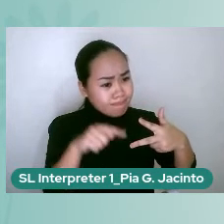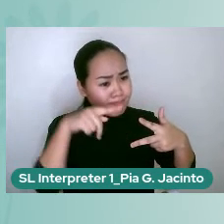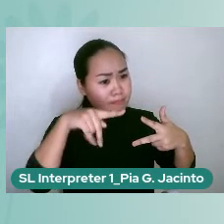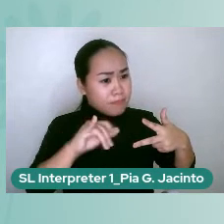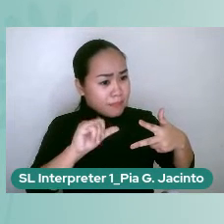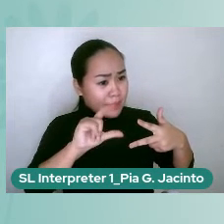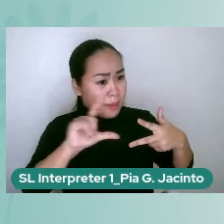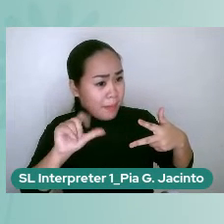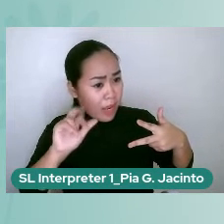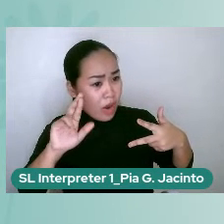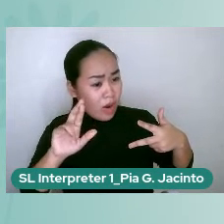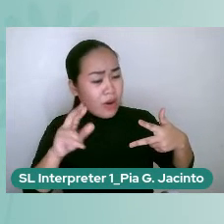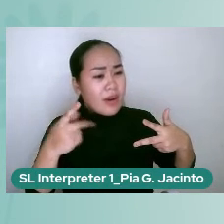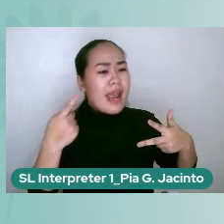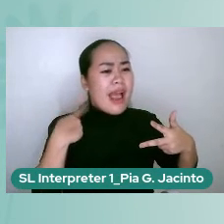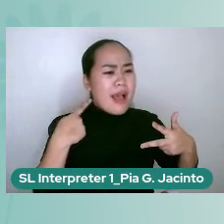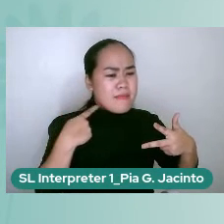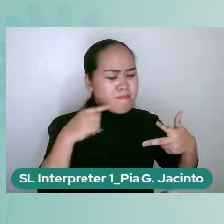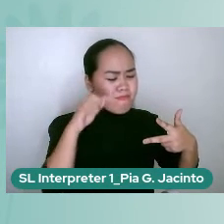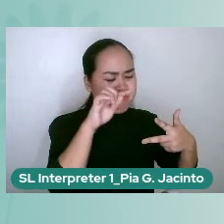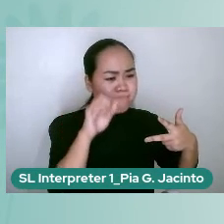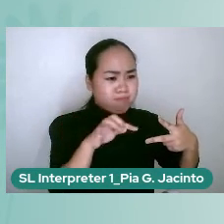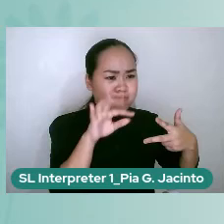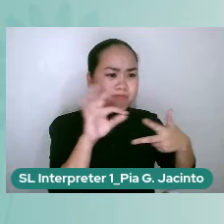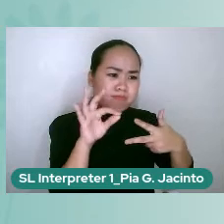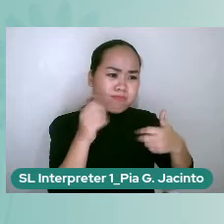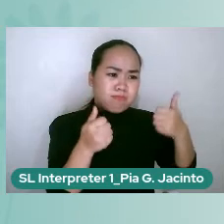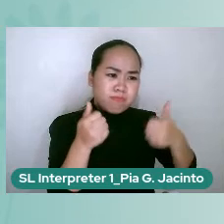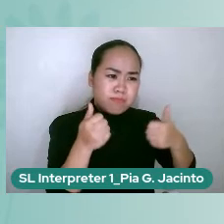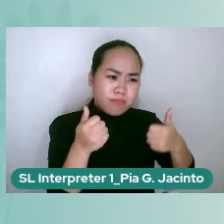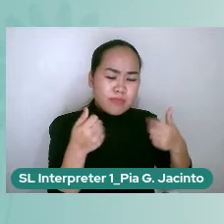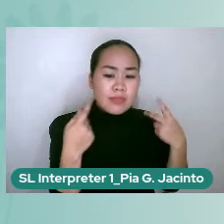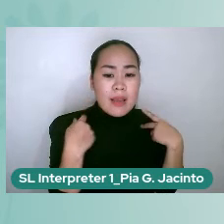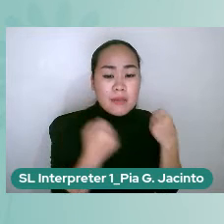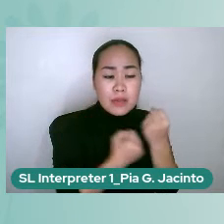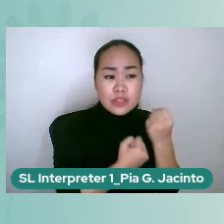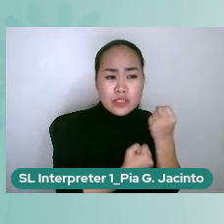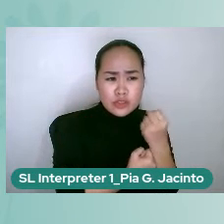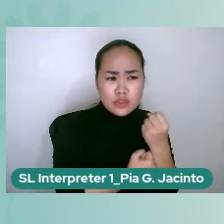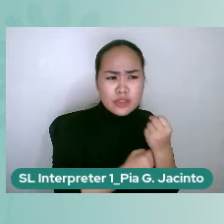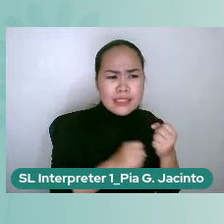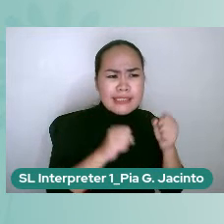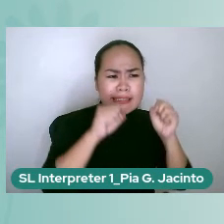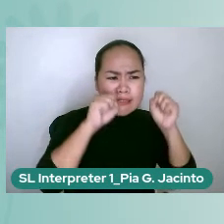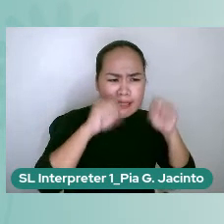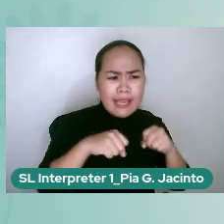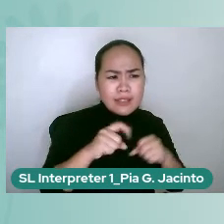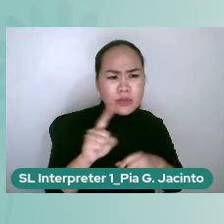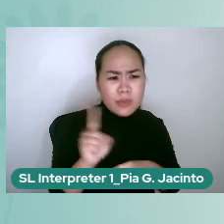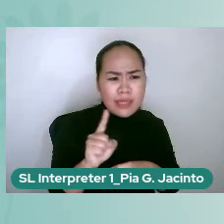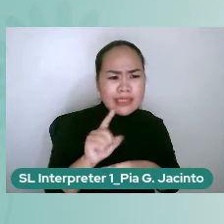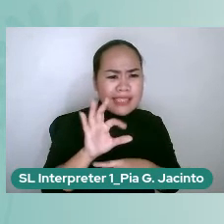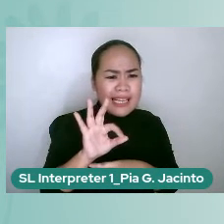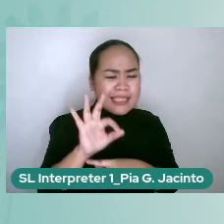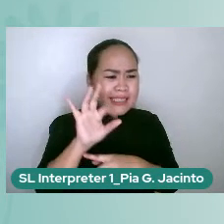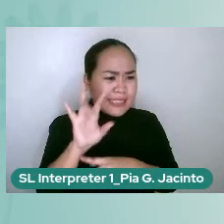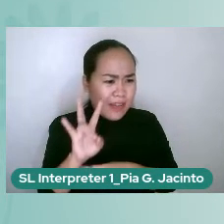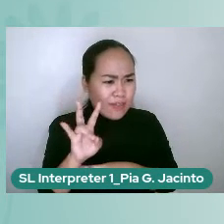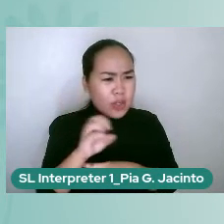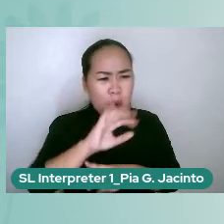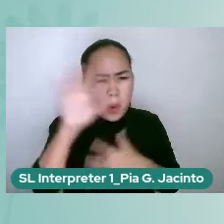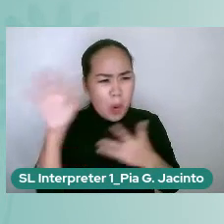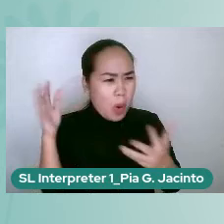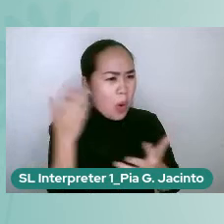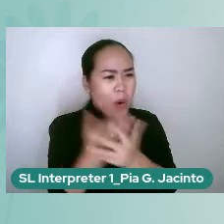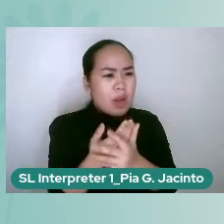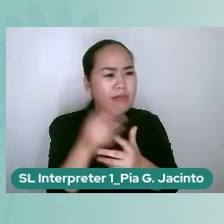what's important to know, again, is that there are cross-cutting foundations that justify the 90-70-90 target. These are